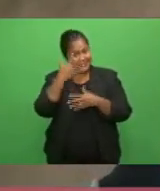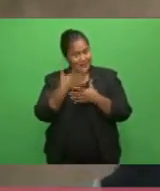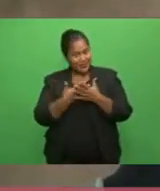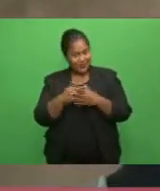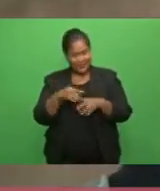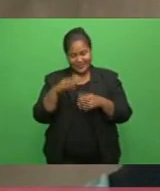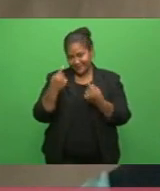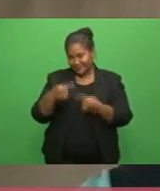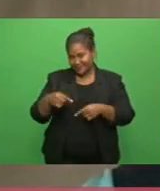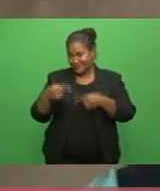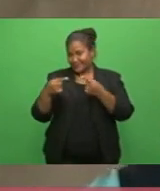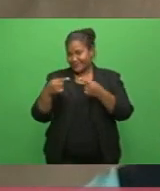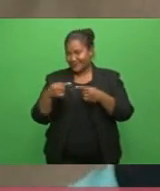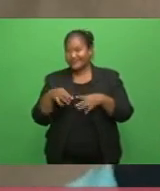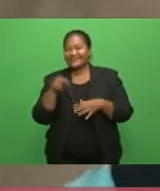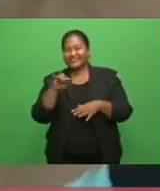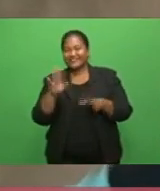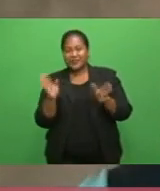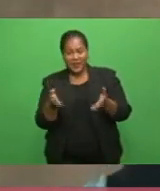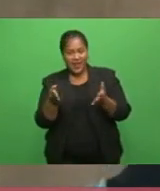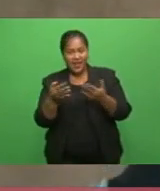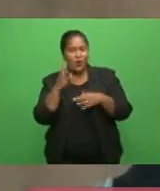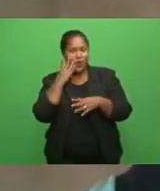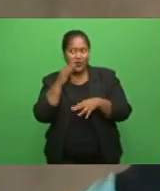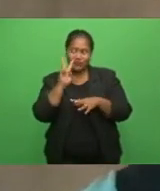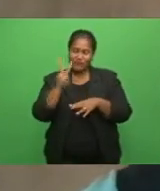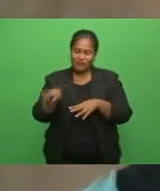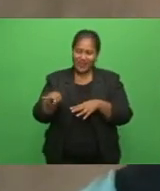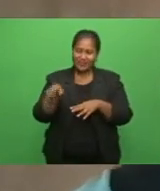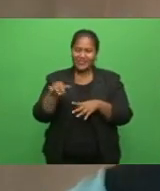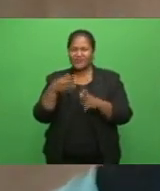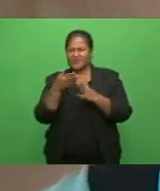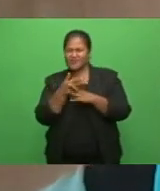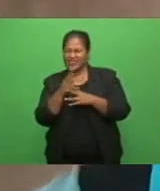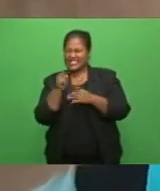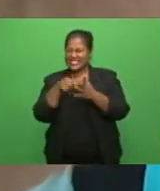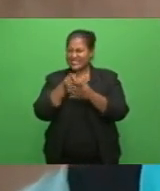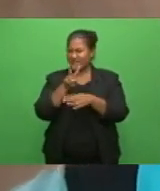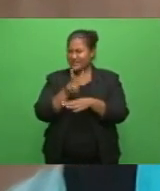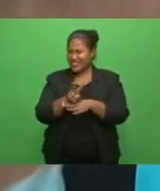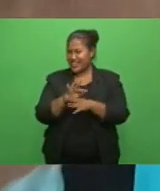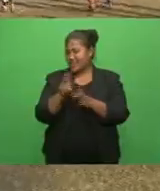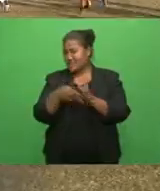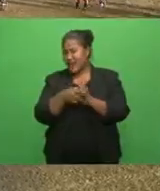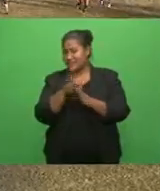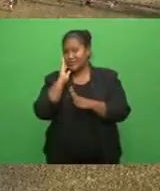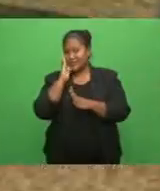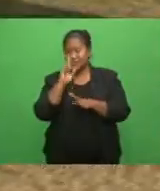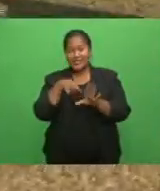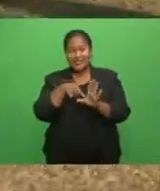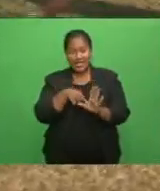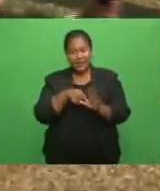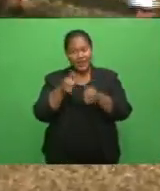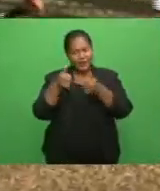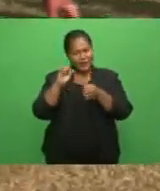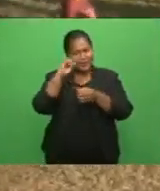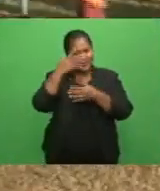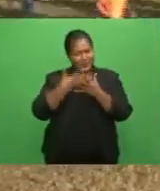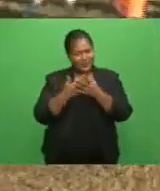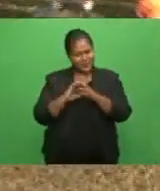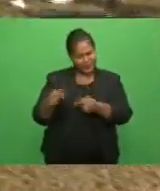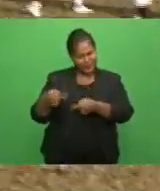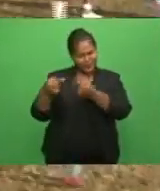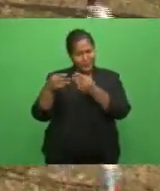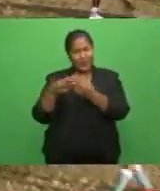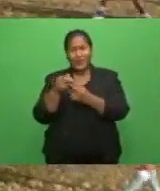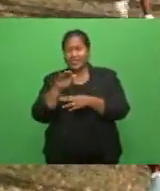them. When we watched them through the television during our primary school years, and very good experience to play against them.